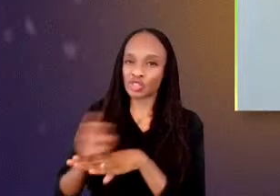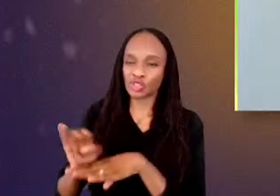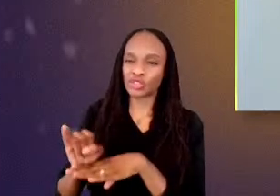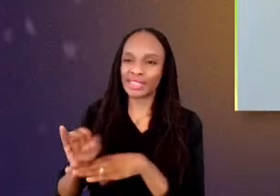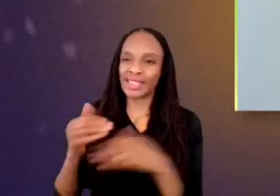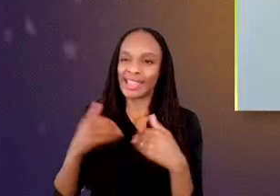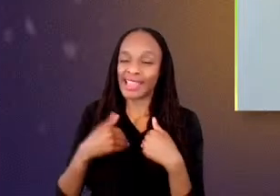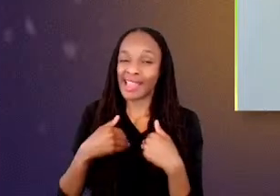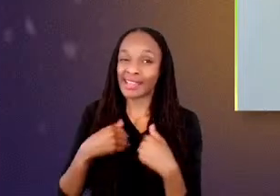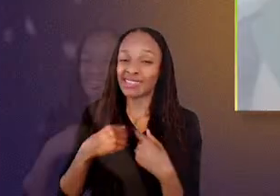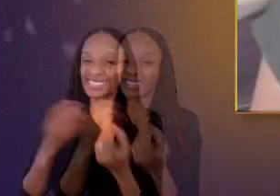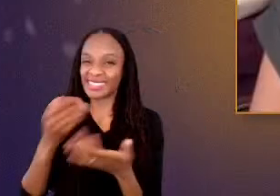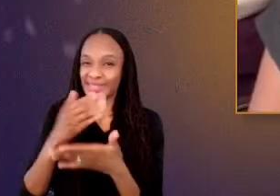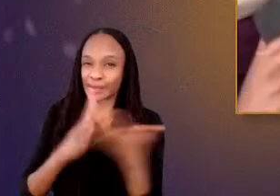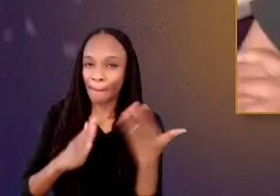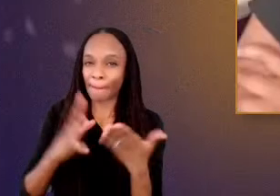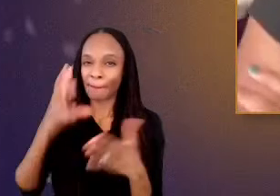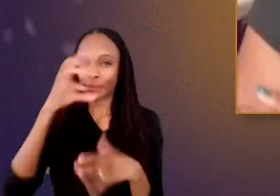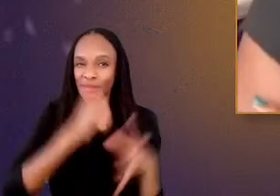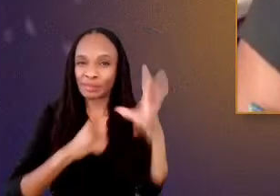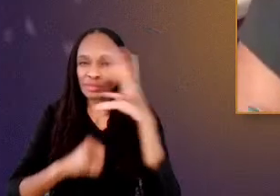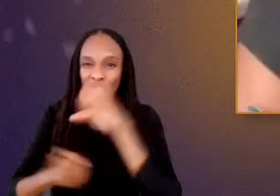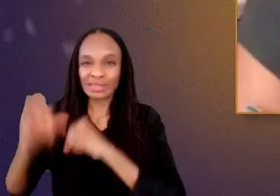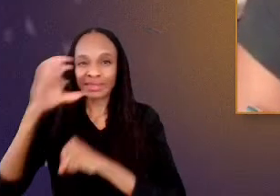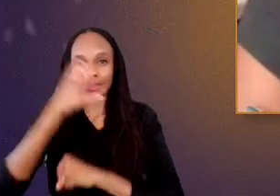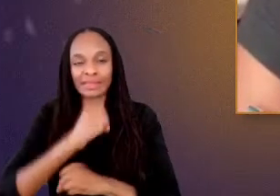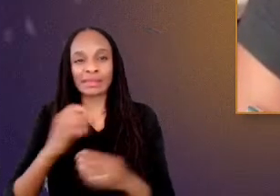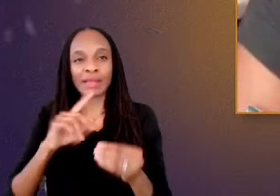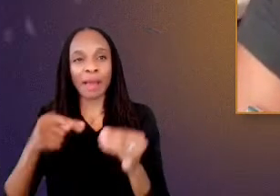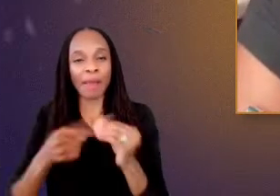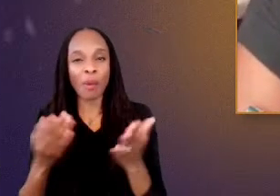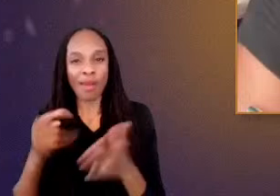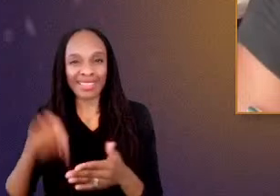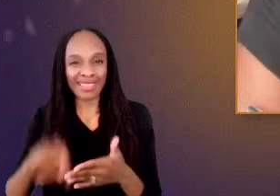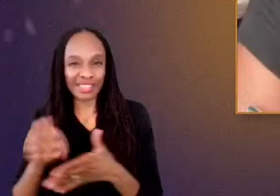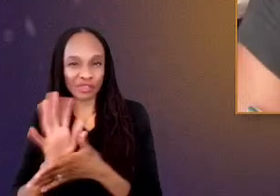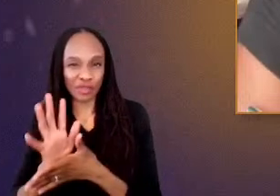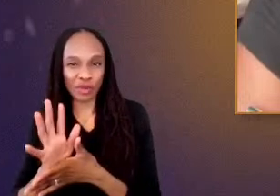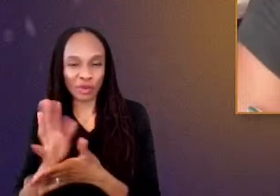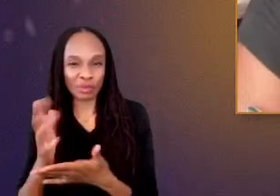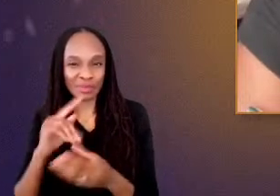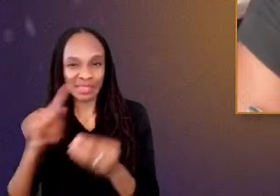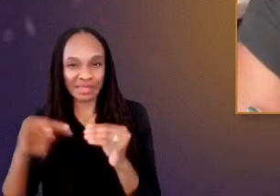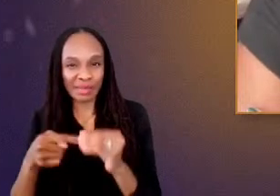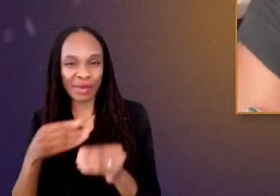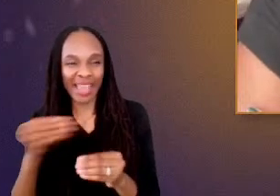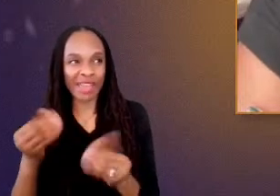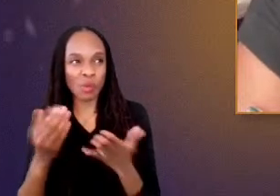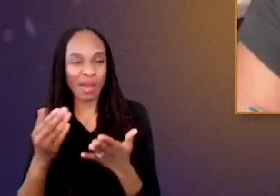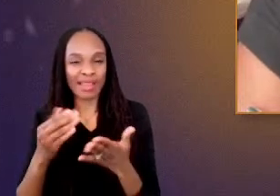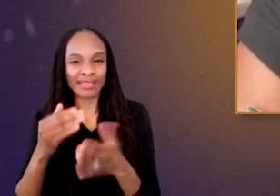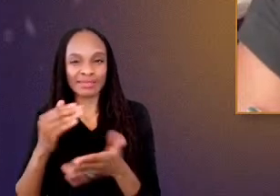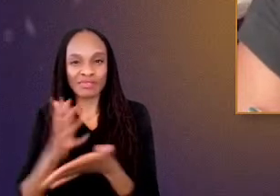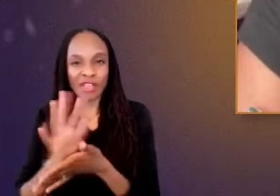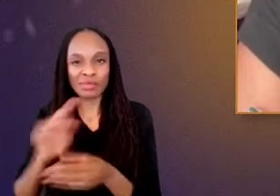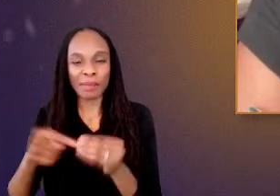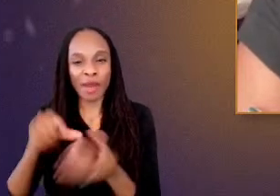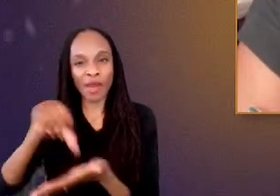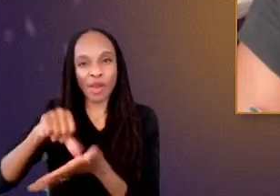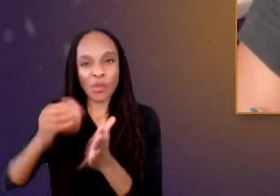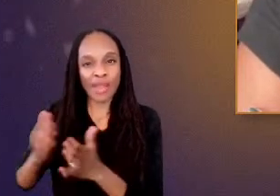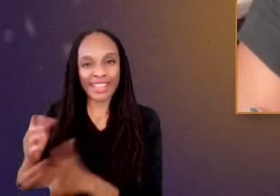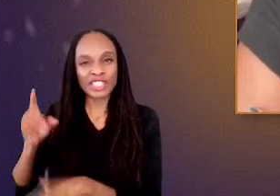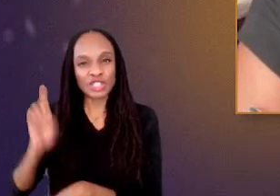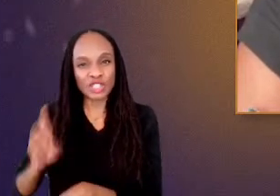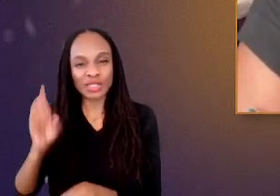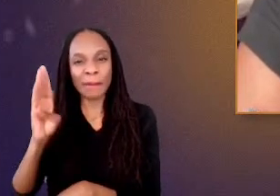certain assumptions about what this film would be and what films about Iranians should be about and what they should teach